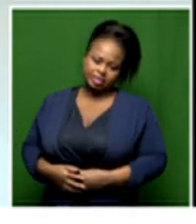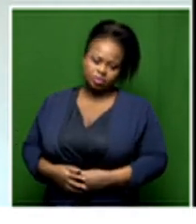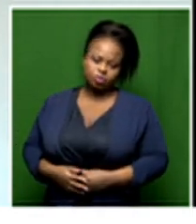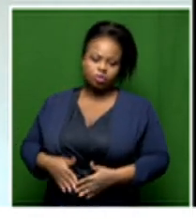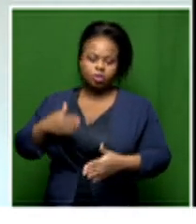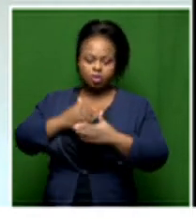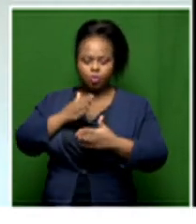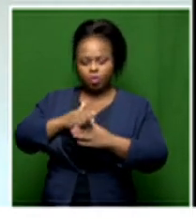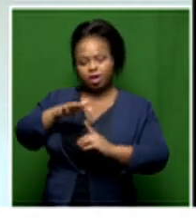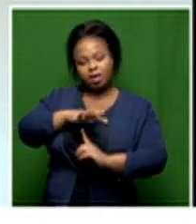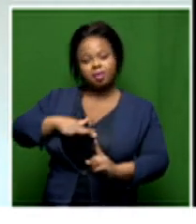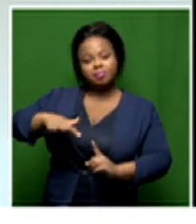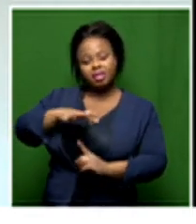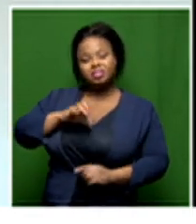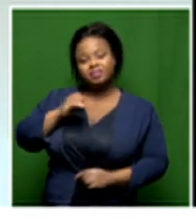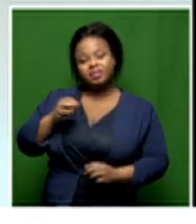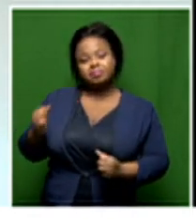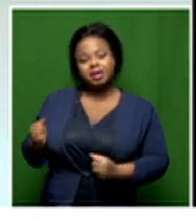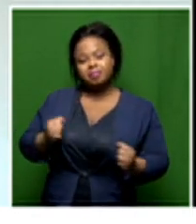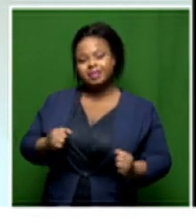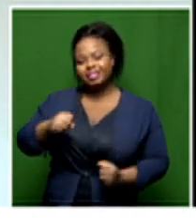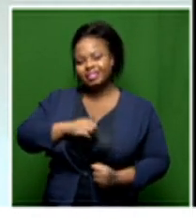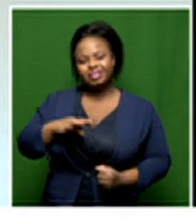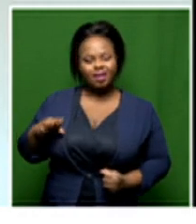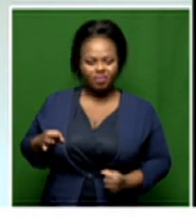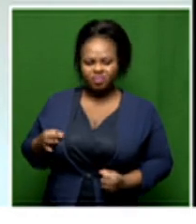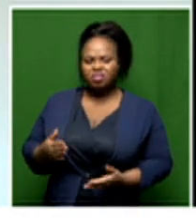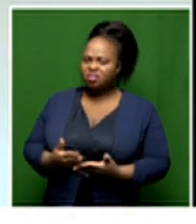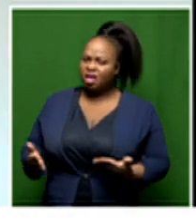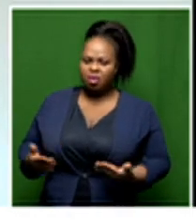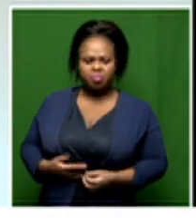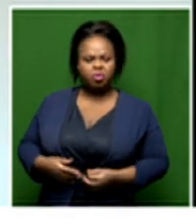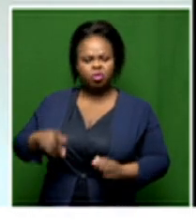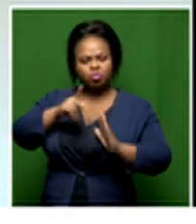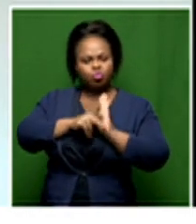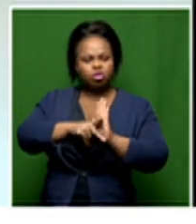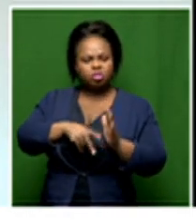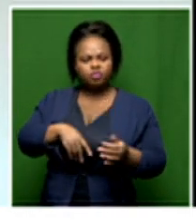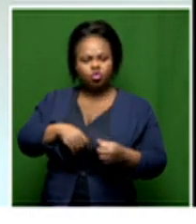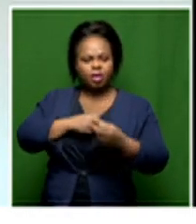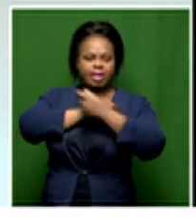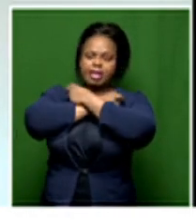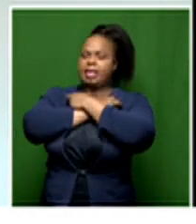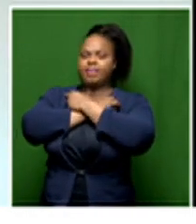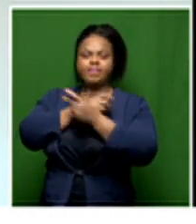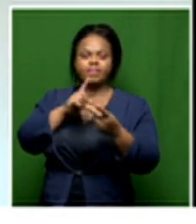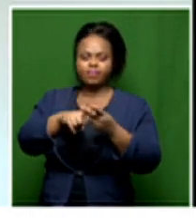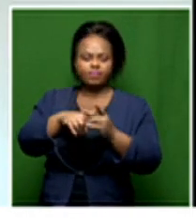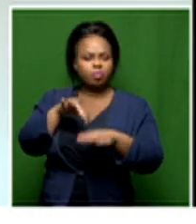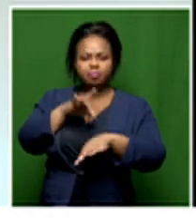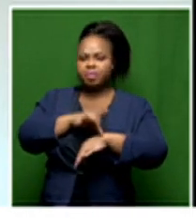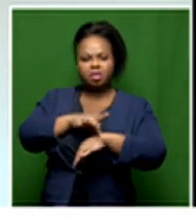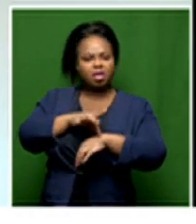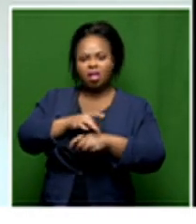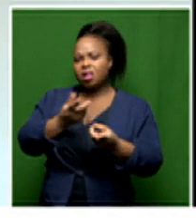the workplace where you're permanent employees, there's leave policies, there's medical policies, etc. But